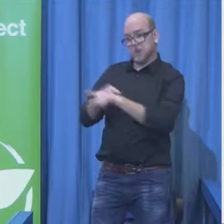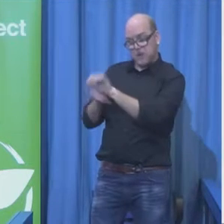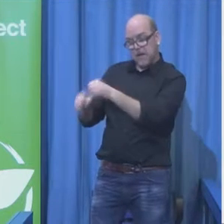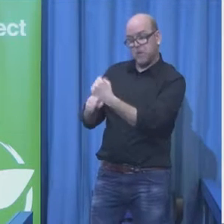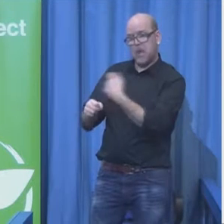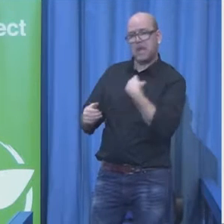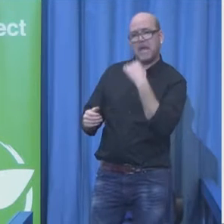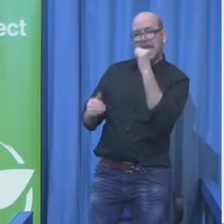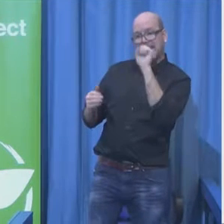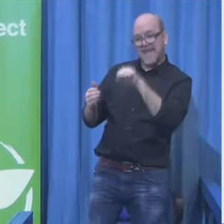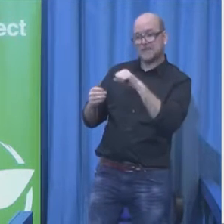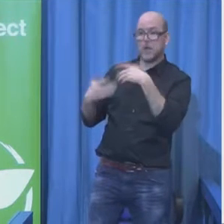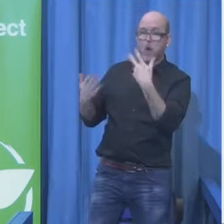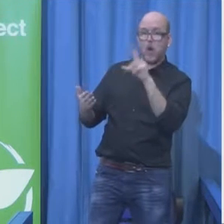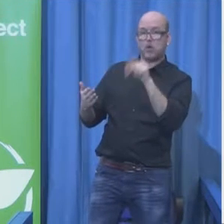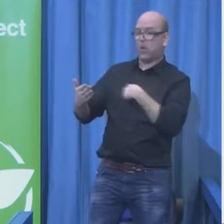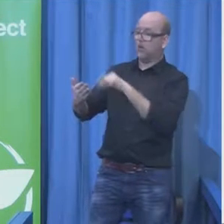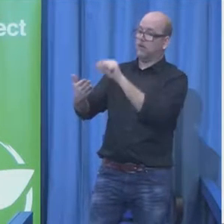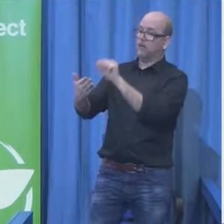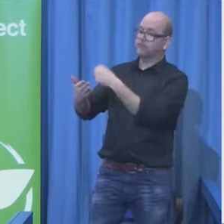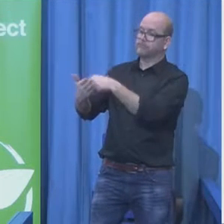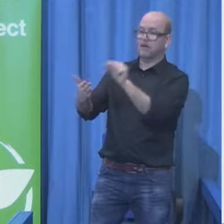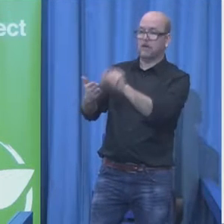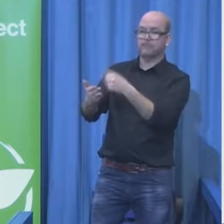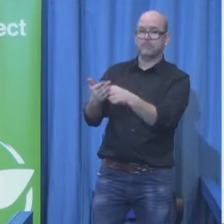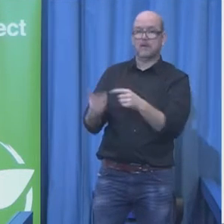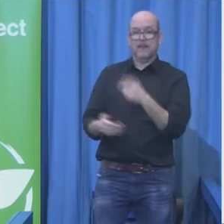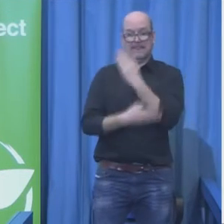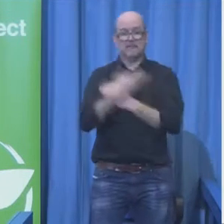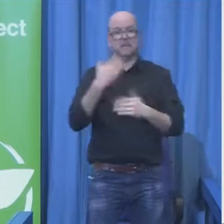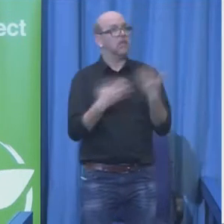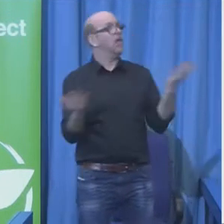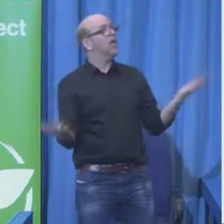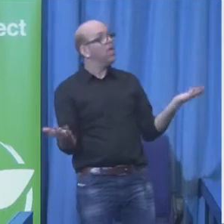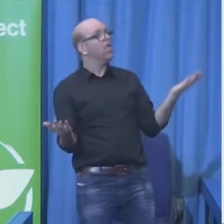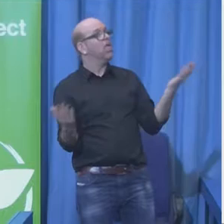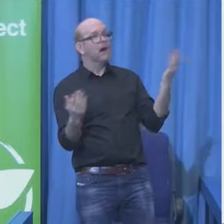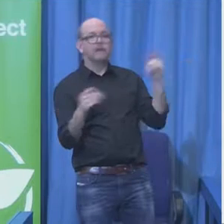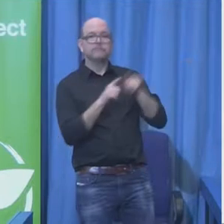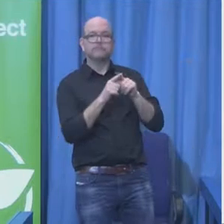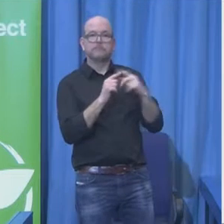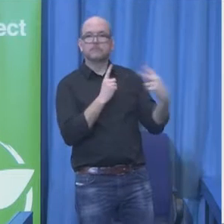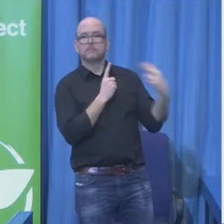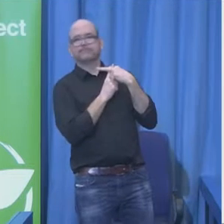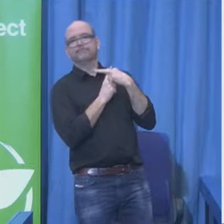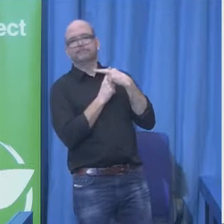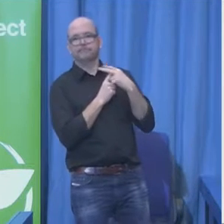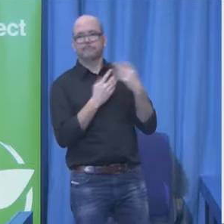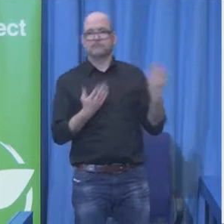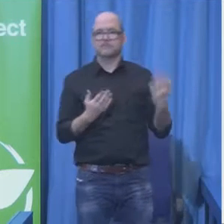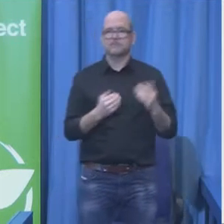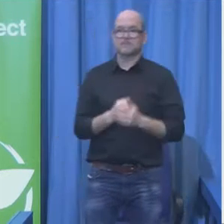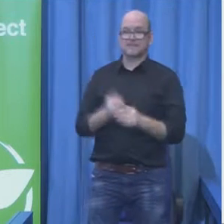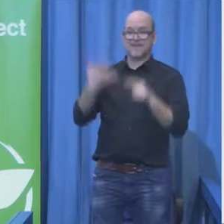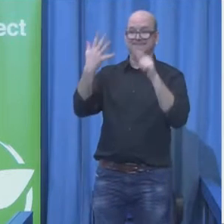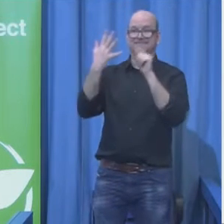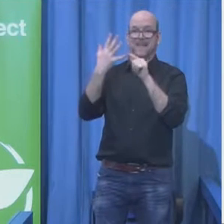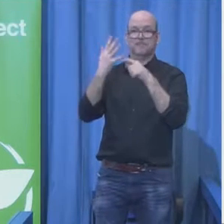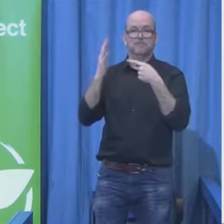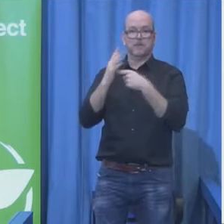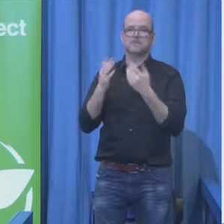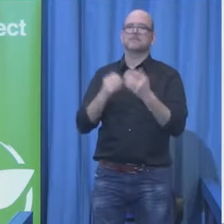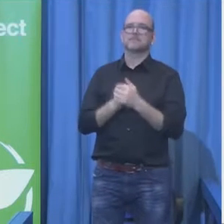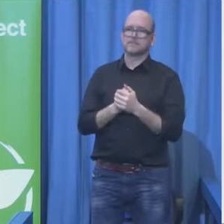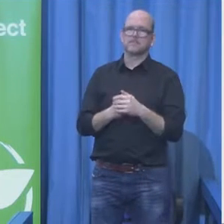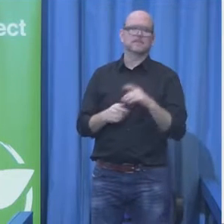It costs money to train and conduct awareness campaigns and so on and so forth. So money has always